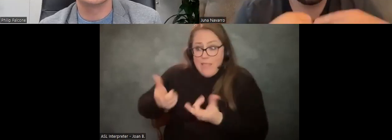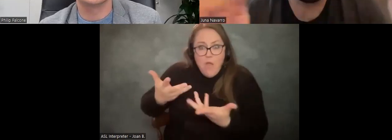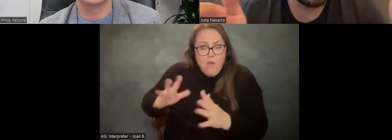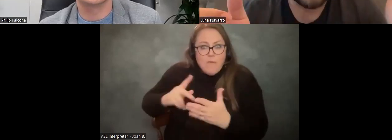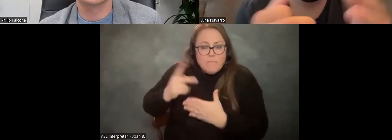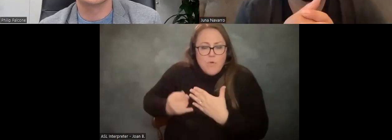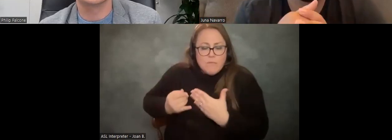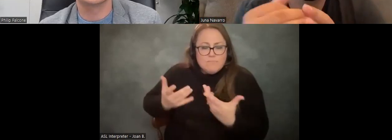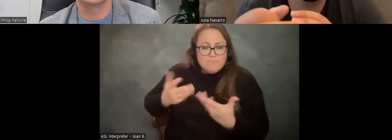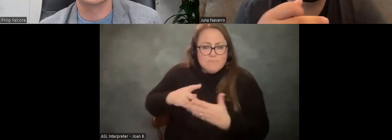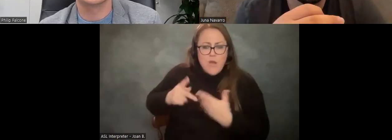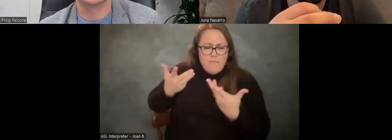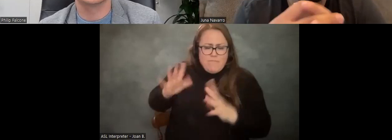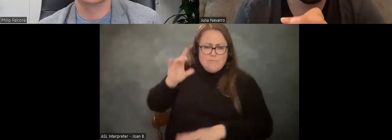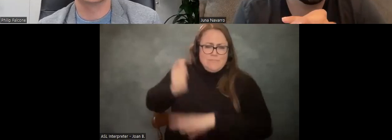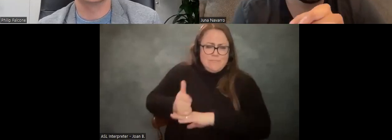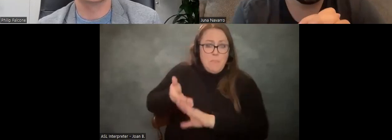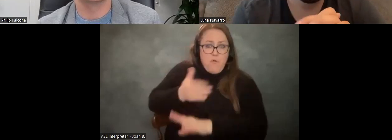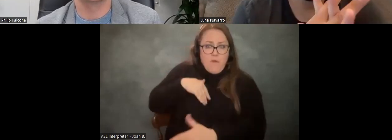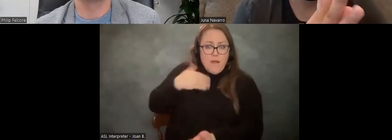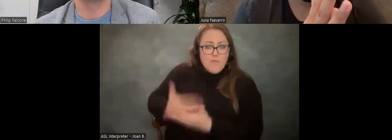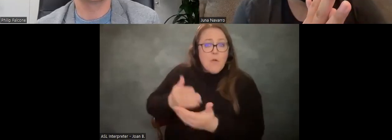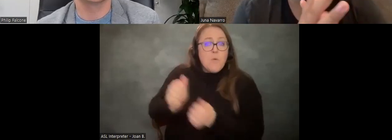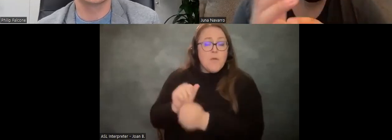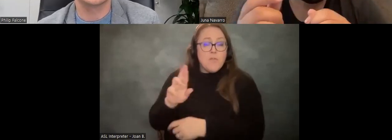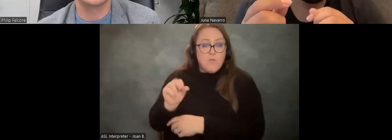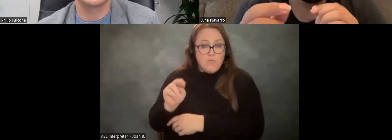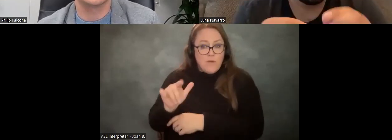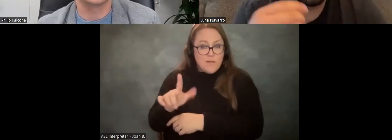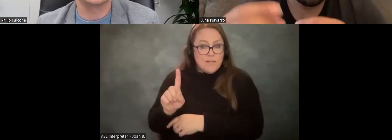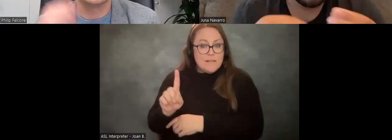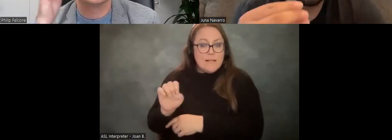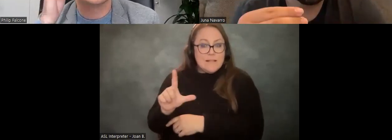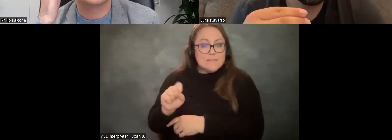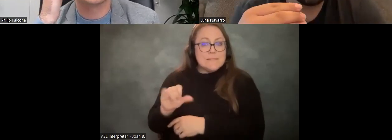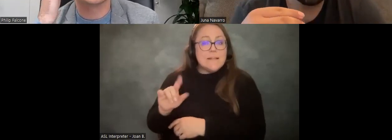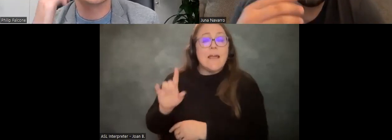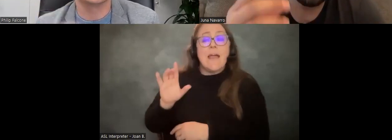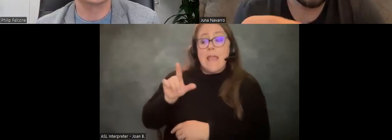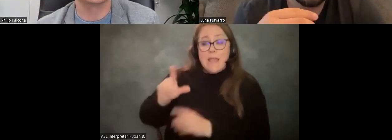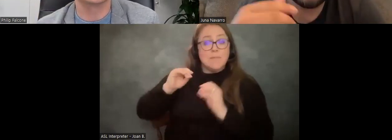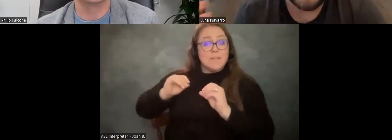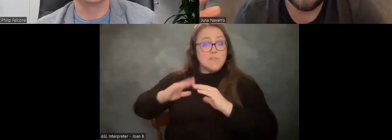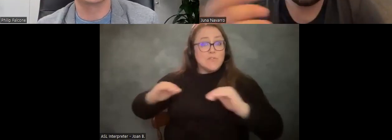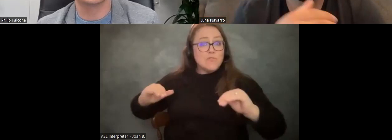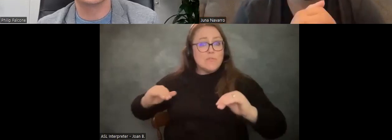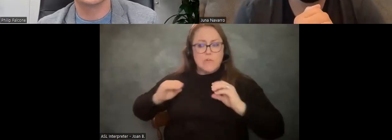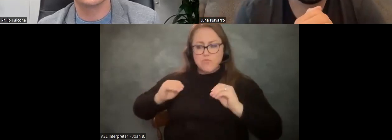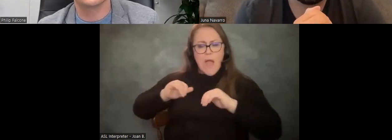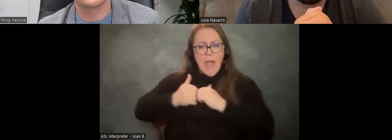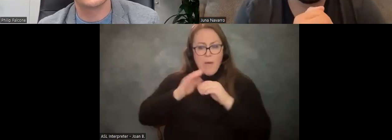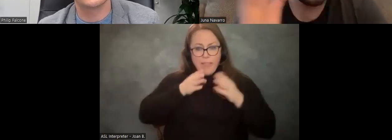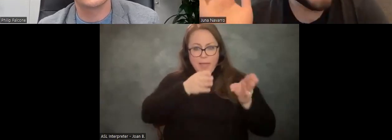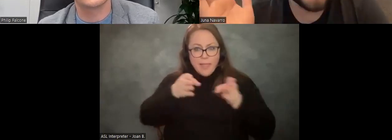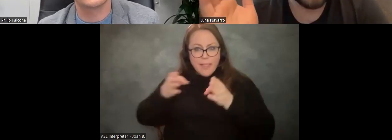before I even arrived. And this was with Ronald El Cid. He was teaching kids from the Youth Opportunity Center to create murals in these alleyways.